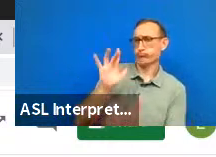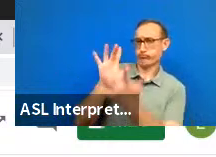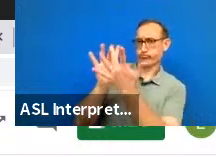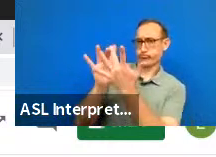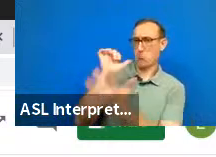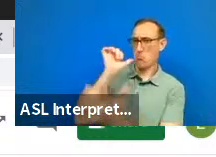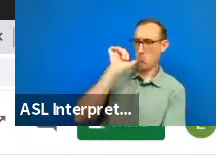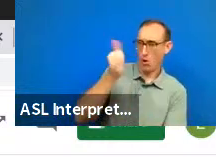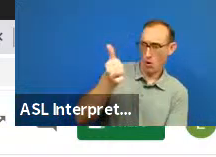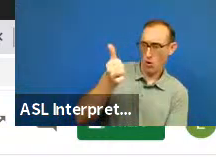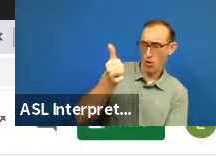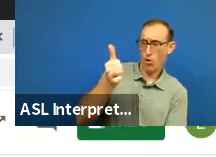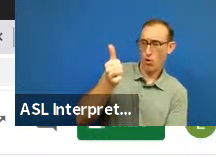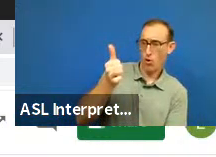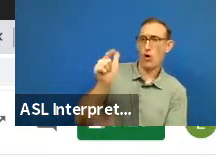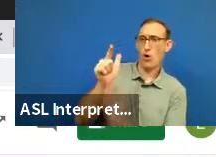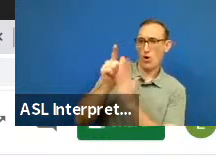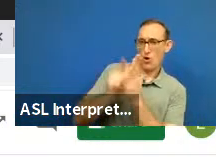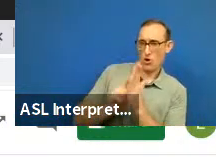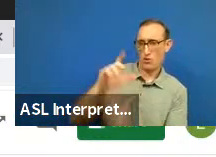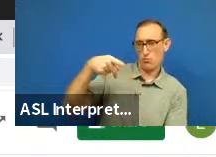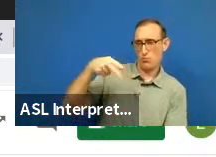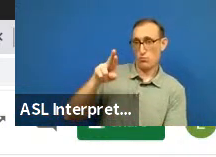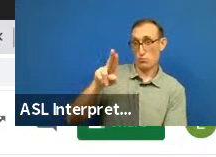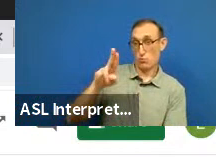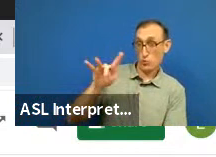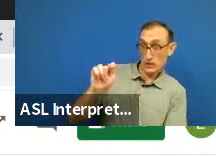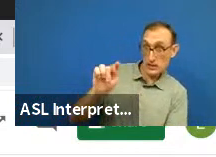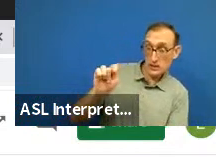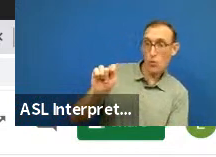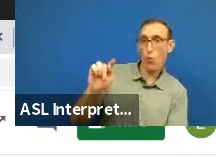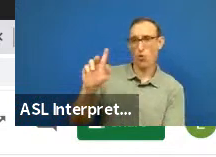Attorney Pruitt or Dr. Knox, just to make sure I